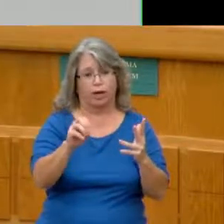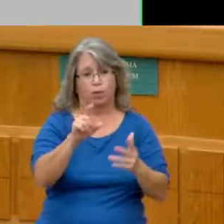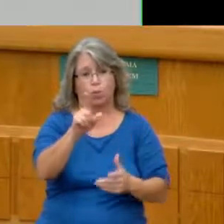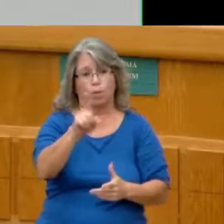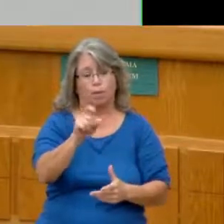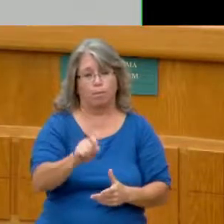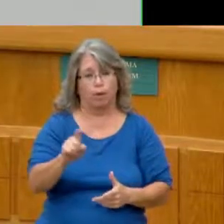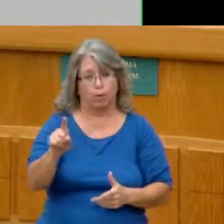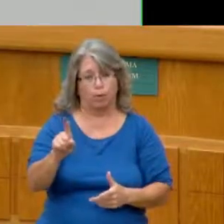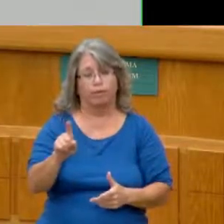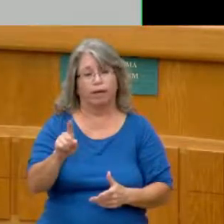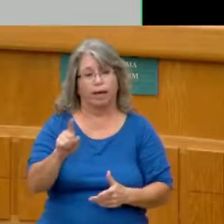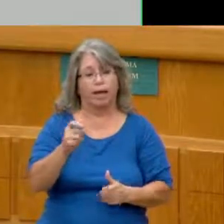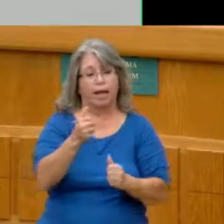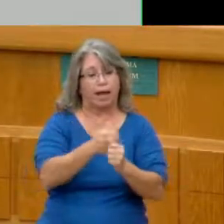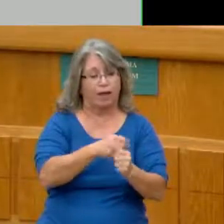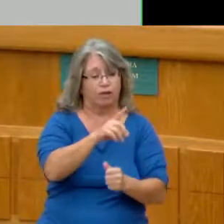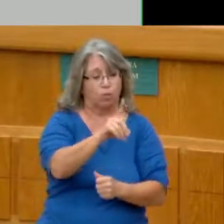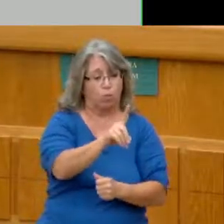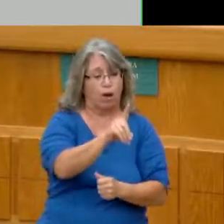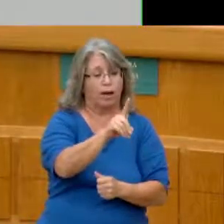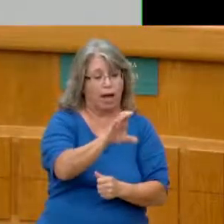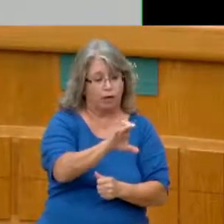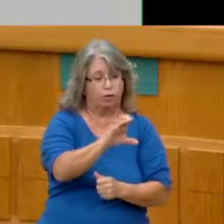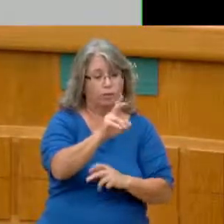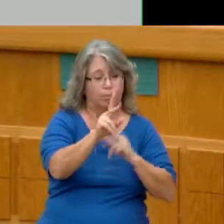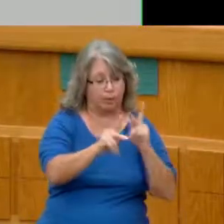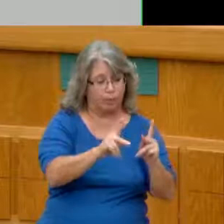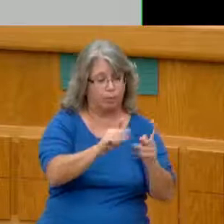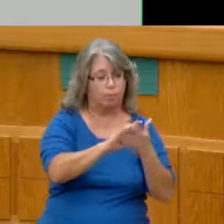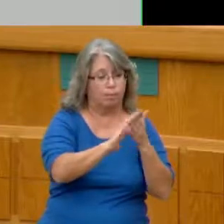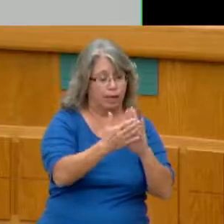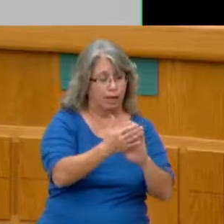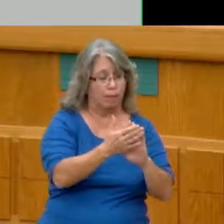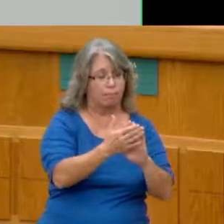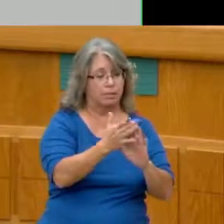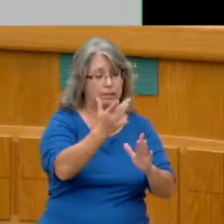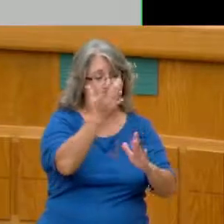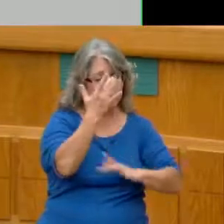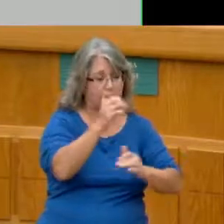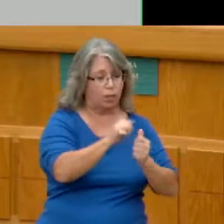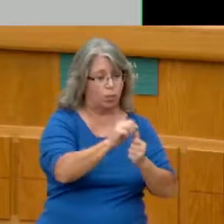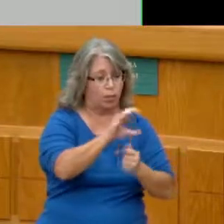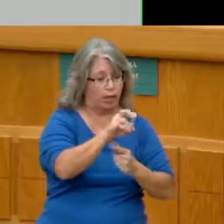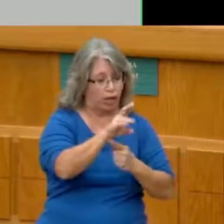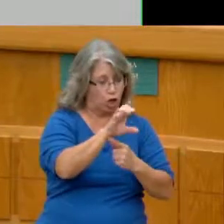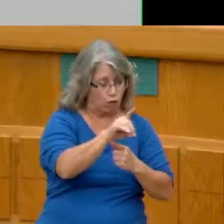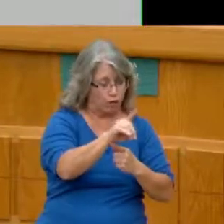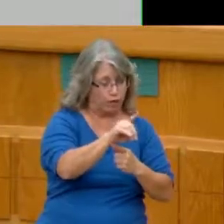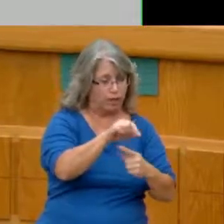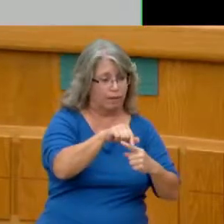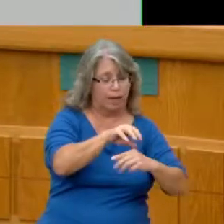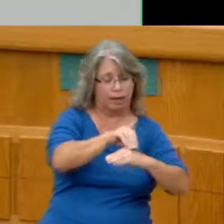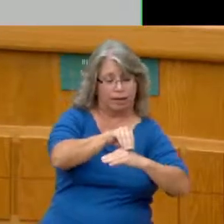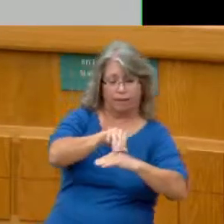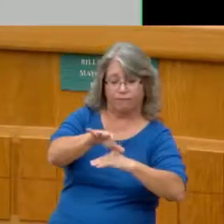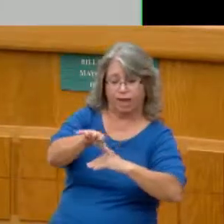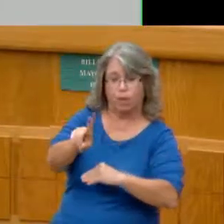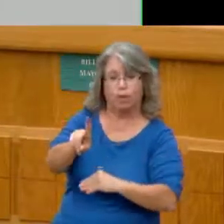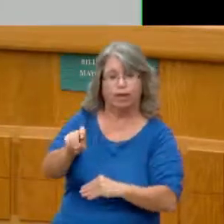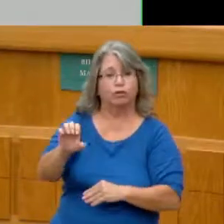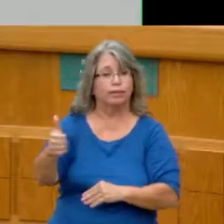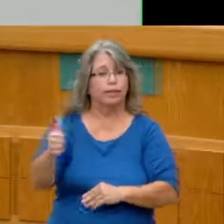that contract COVID, they infect 110 people. And so that means that COVID is expanding, and this is an acceleration that